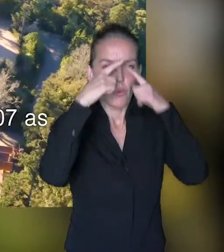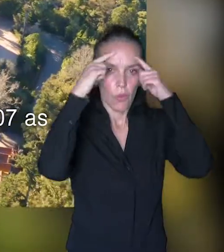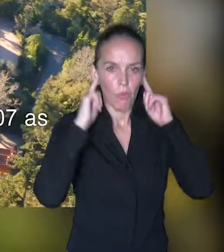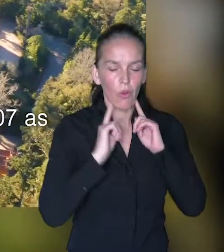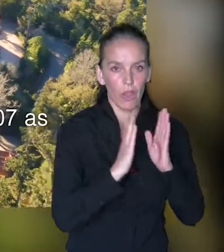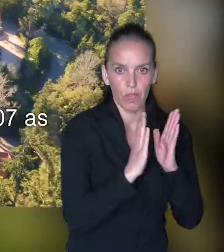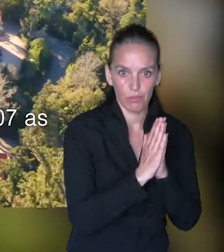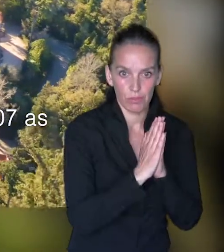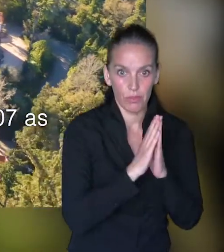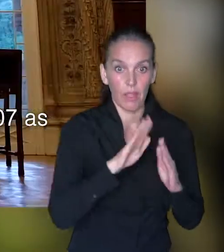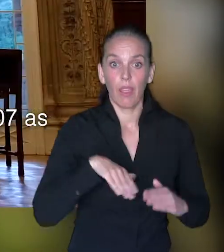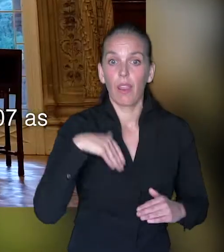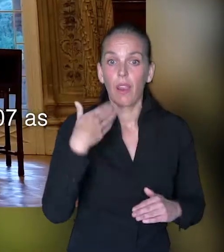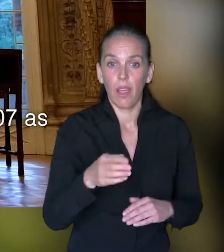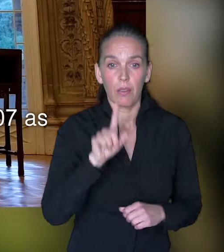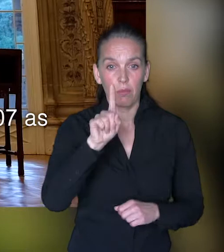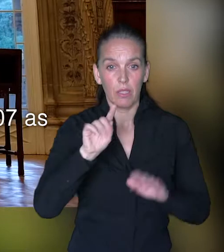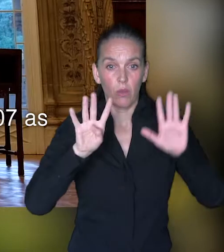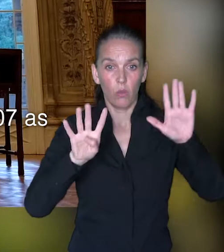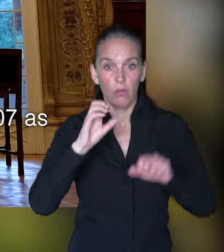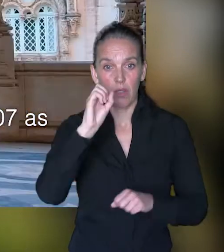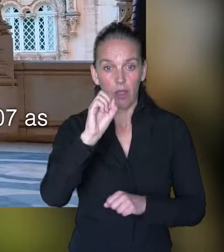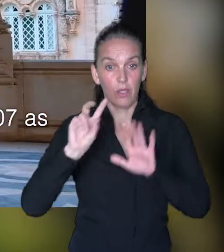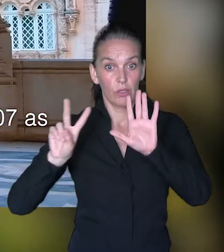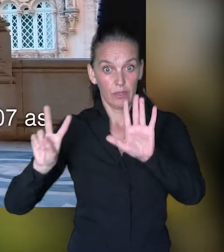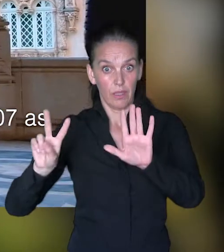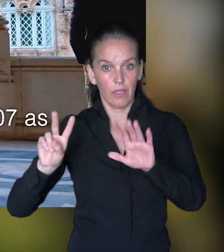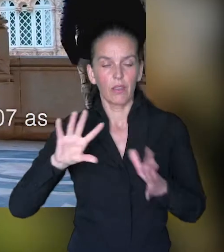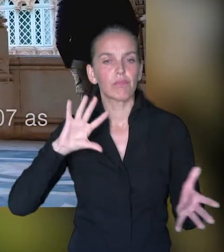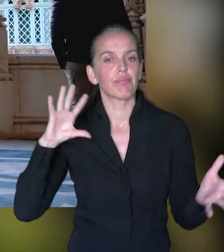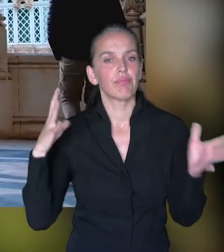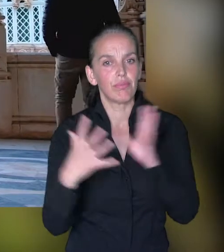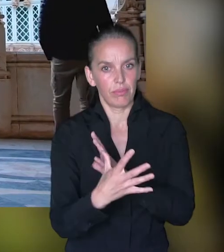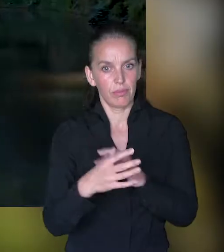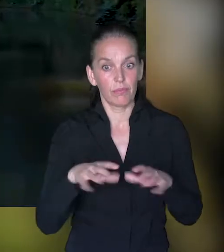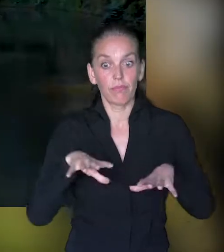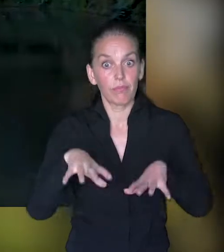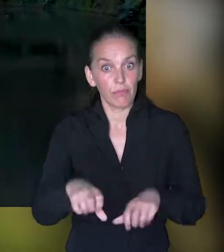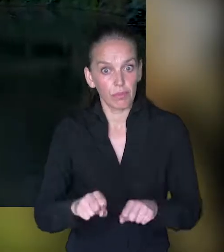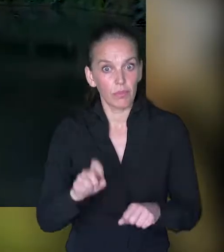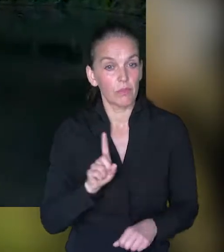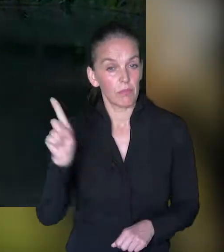Carmelites, transformed in 1907 as the Royal Palace and Leisure Space.